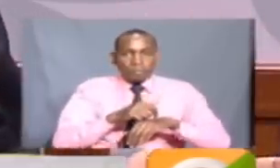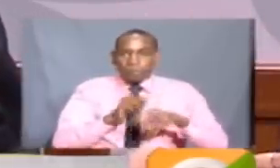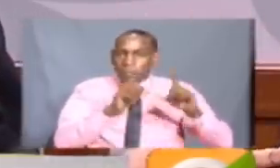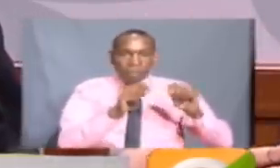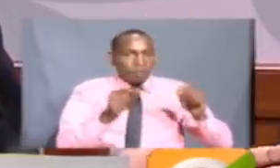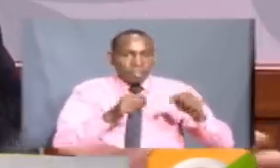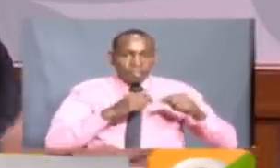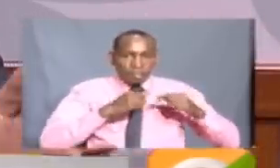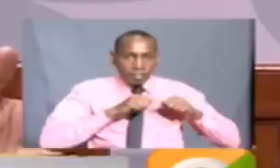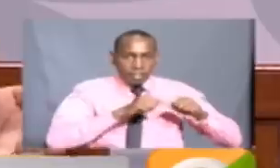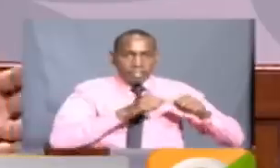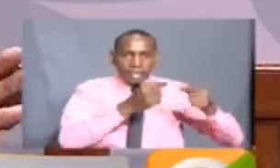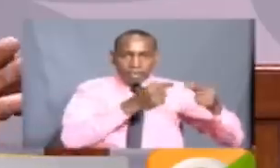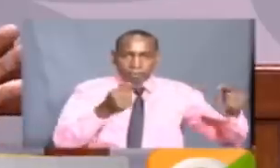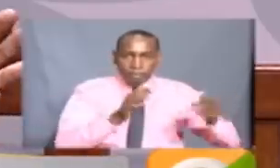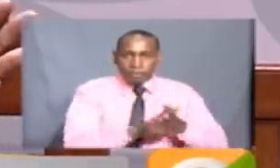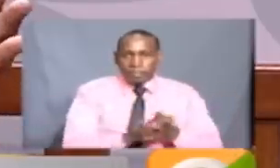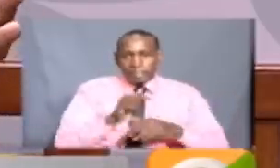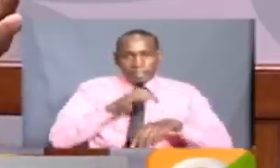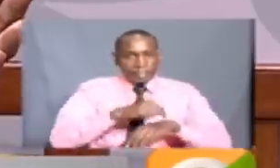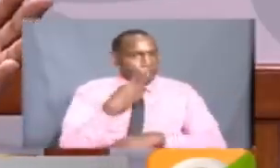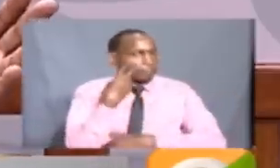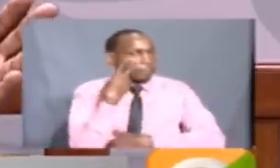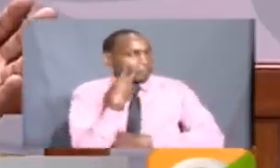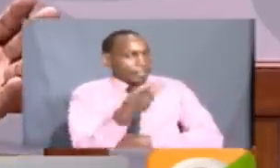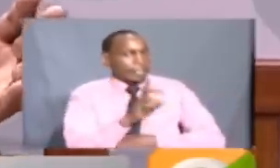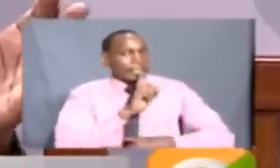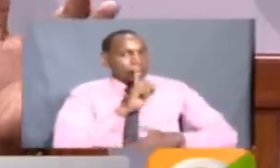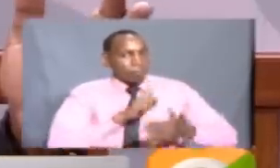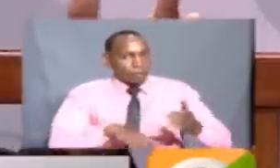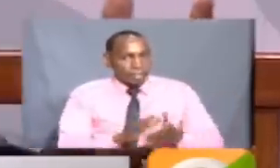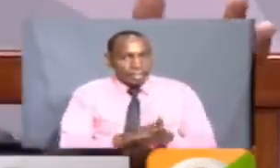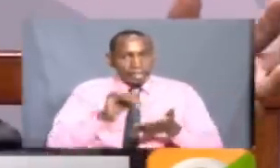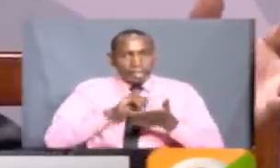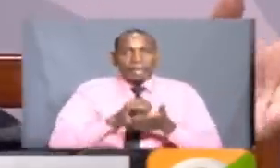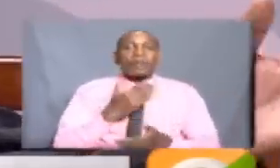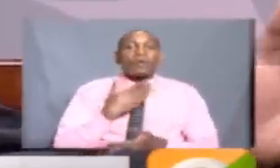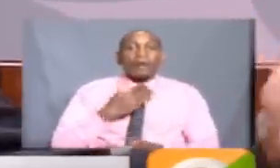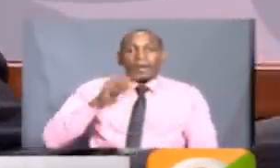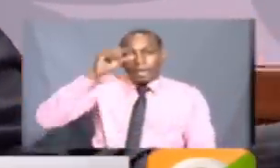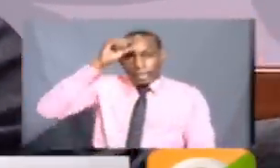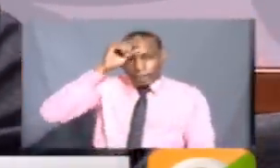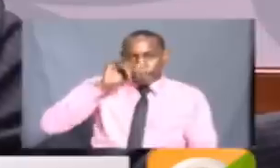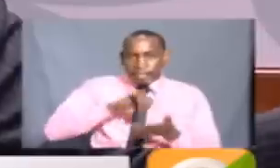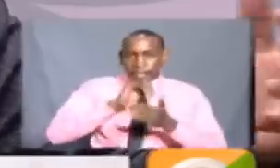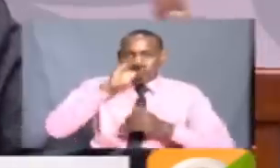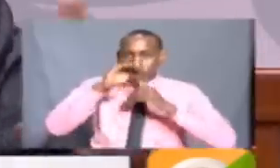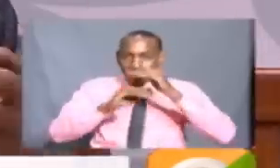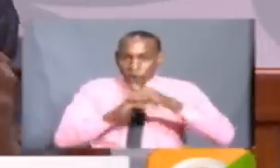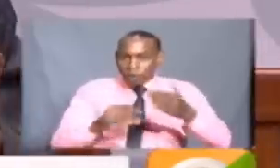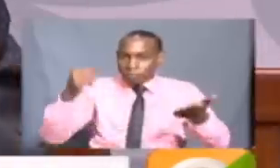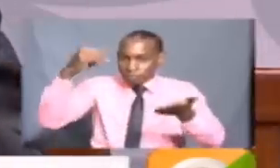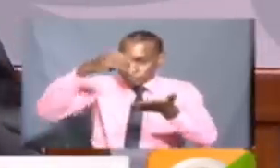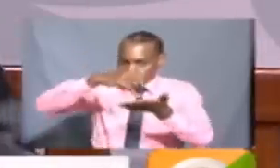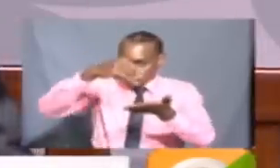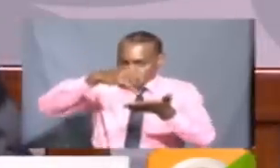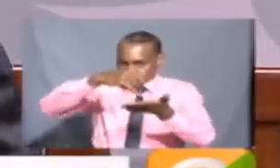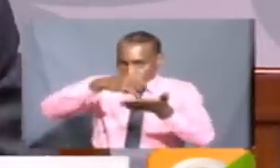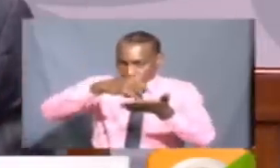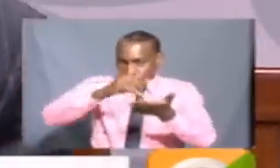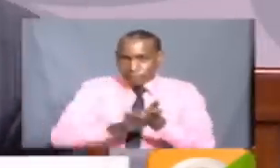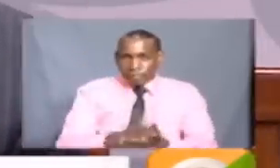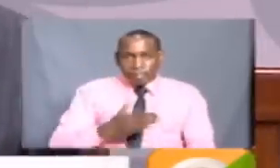opposition. When you listen to them, they say that we want a government that is all inclusive. And